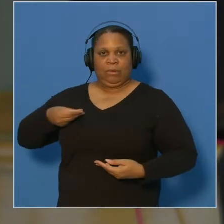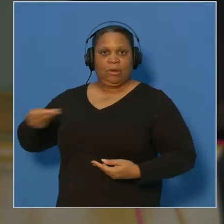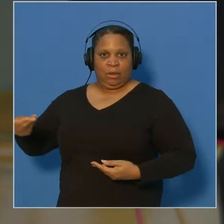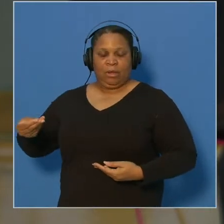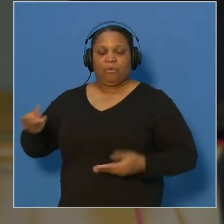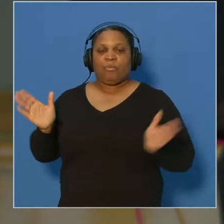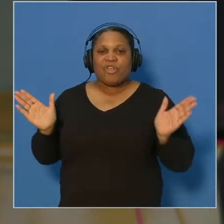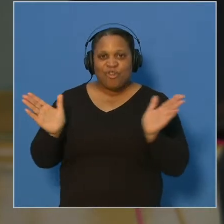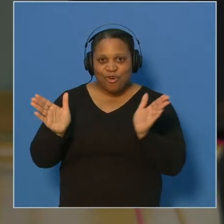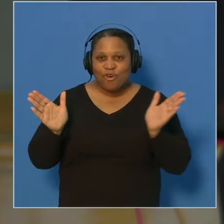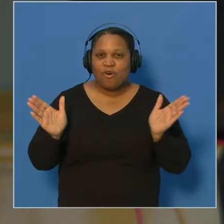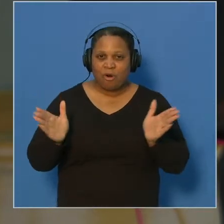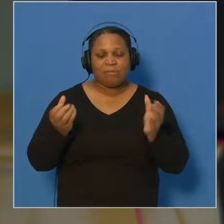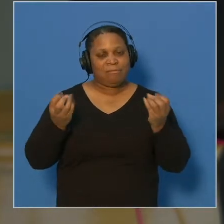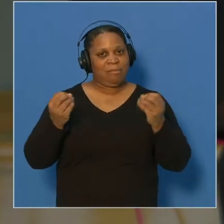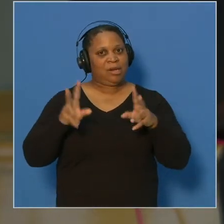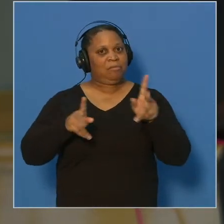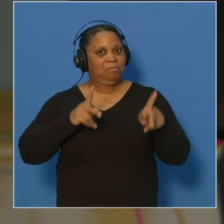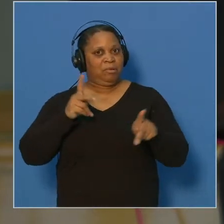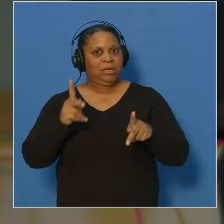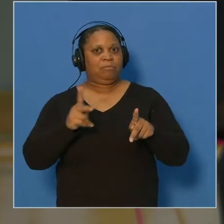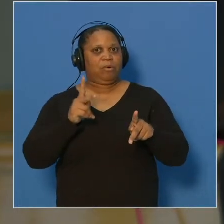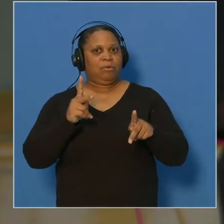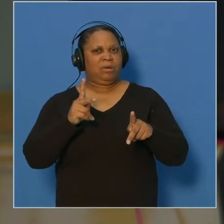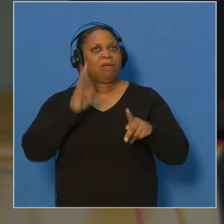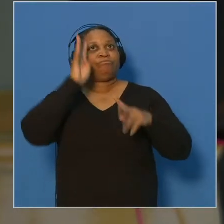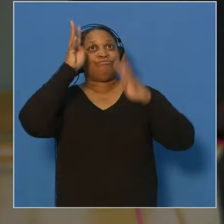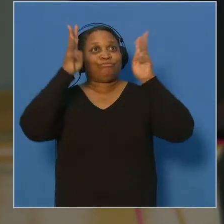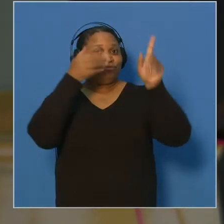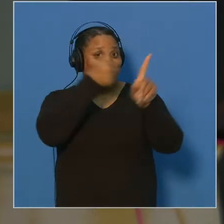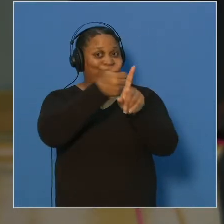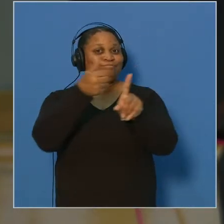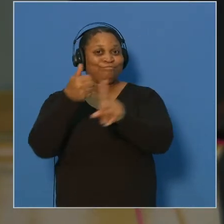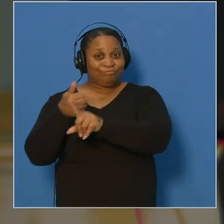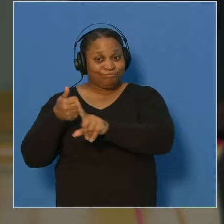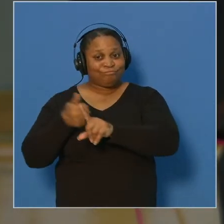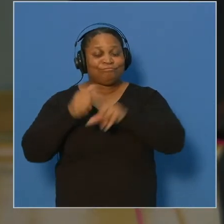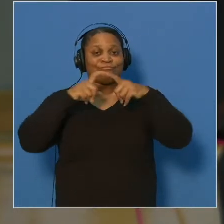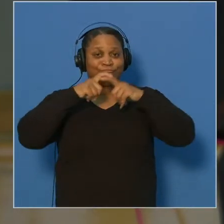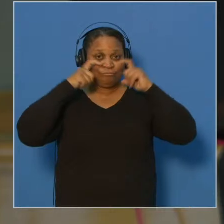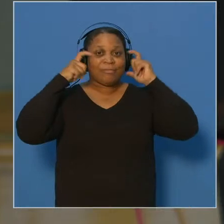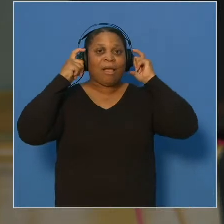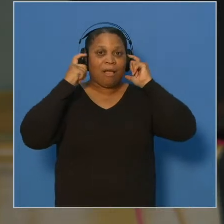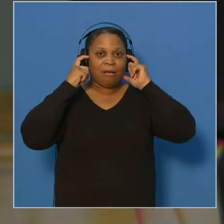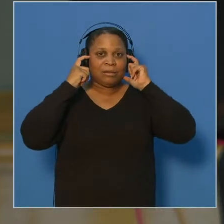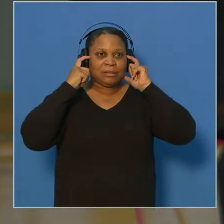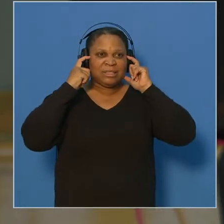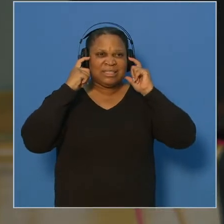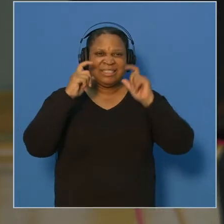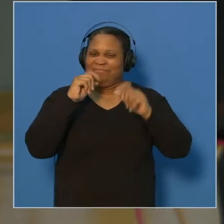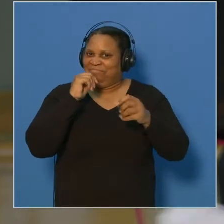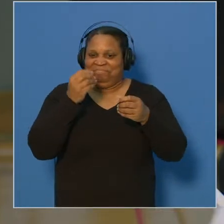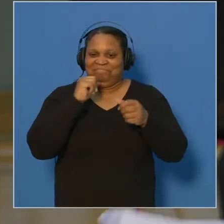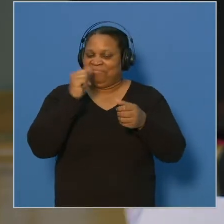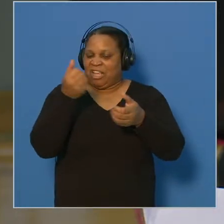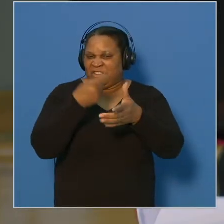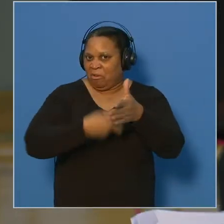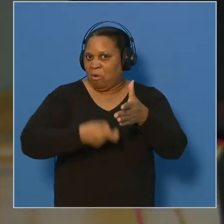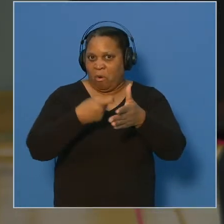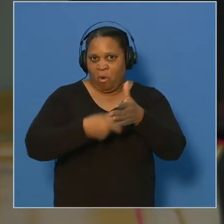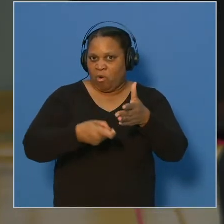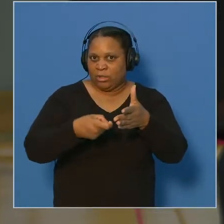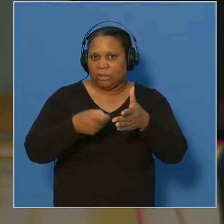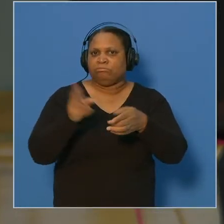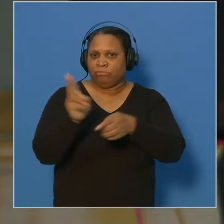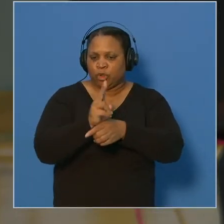We are encouraged that there are many people that are wearing and making face cloth coverings in their homes, which is not costly and can be used